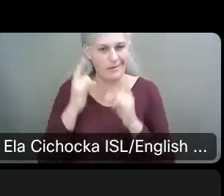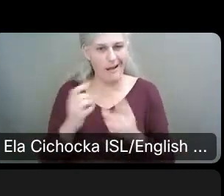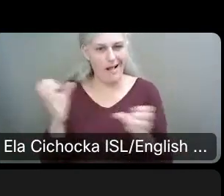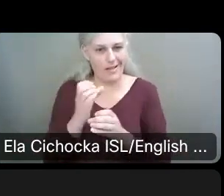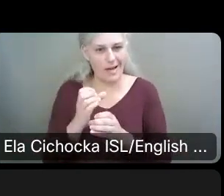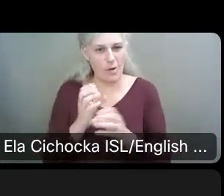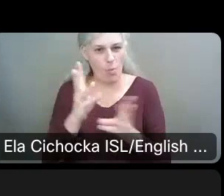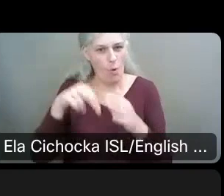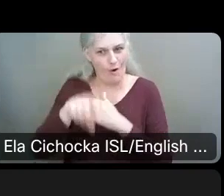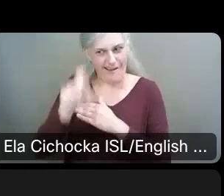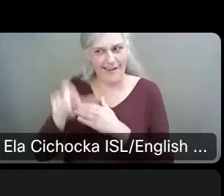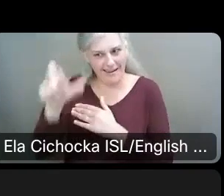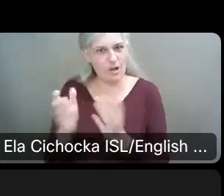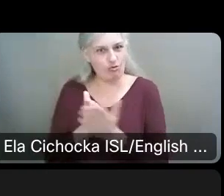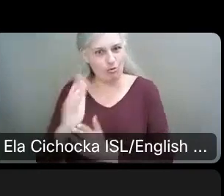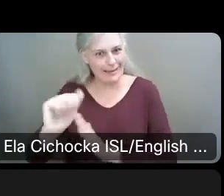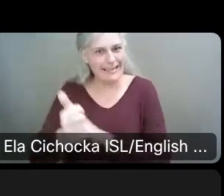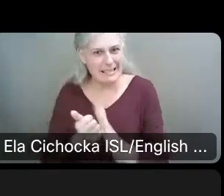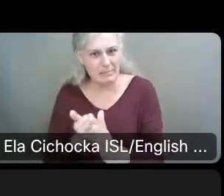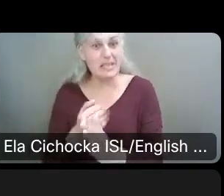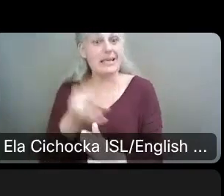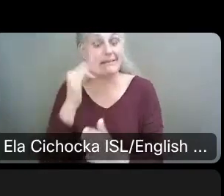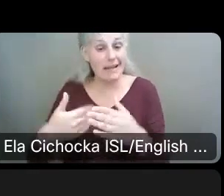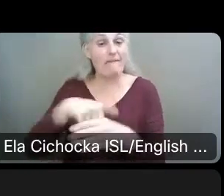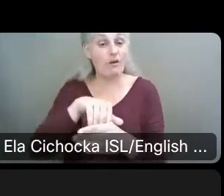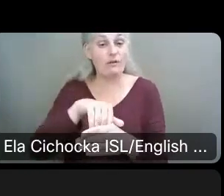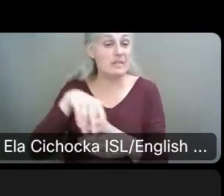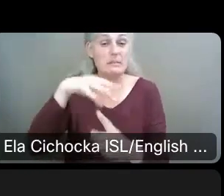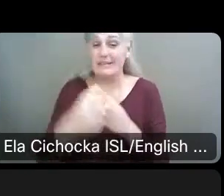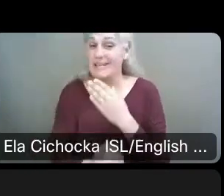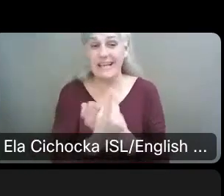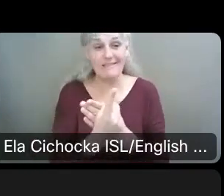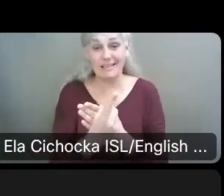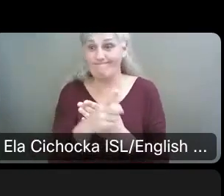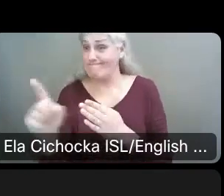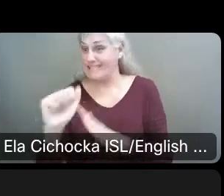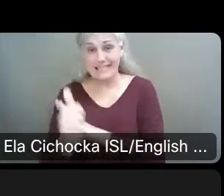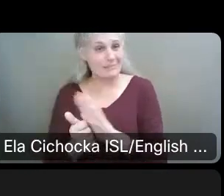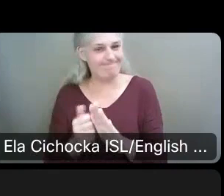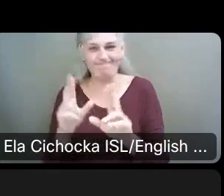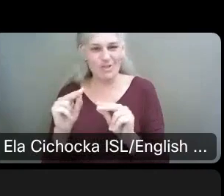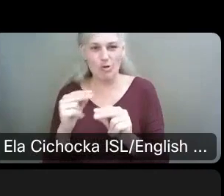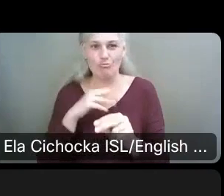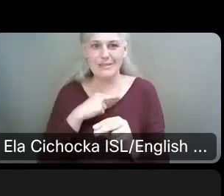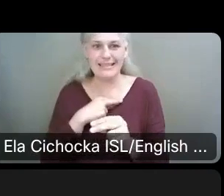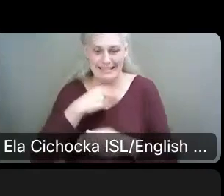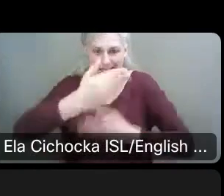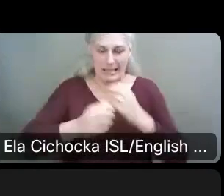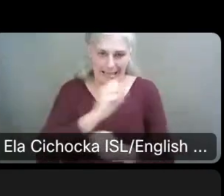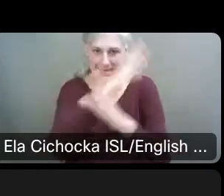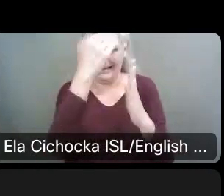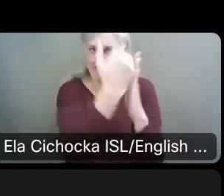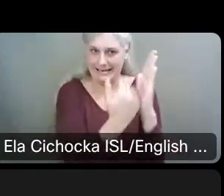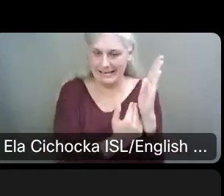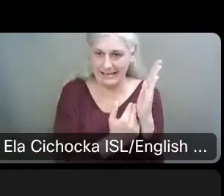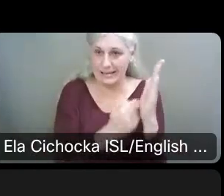goes through when they are involved in an incident. It is just not what you all signed up for. You did not come, you